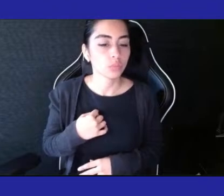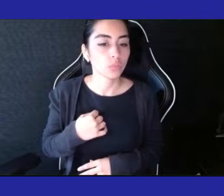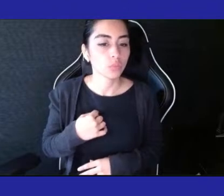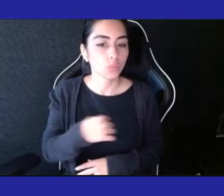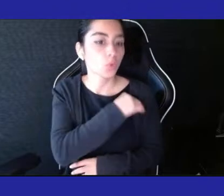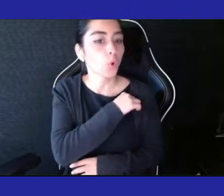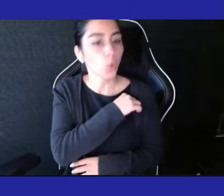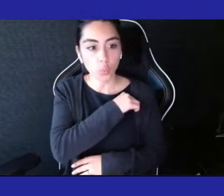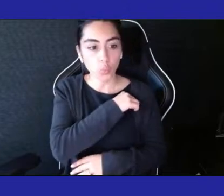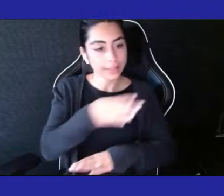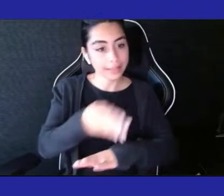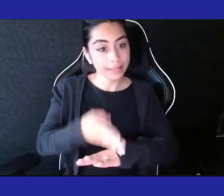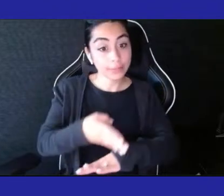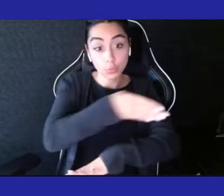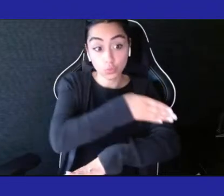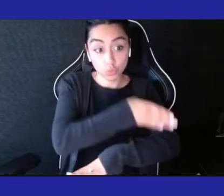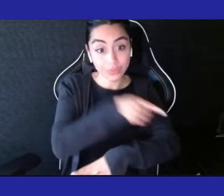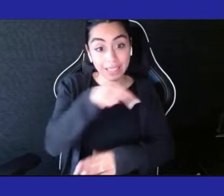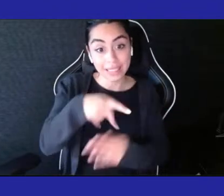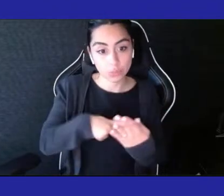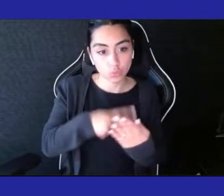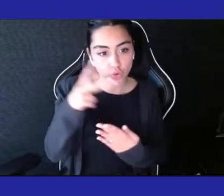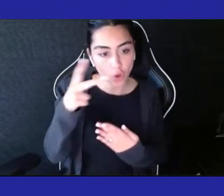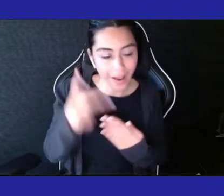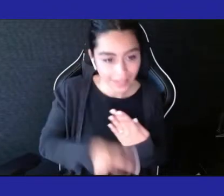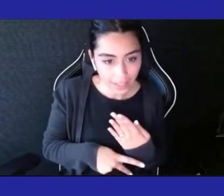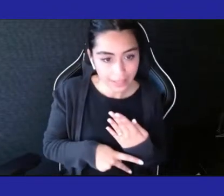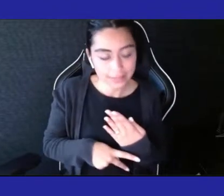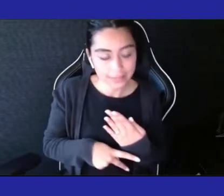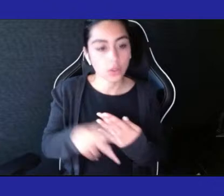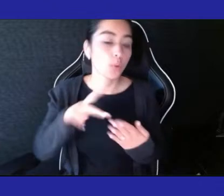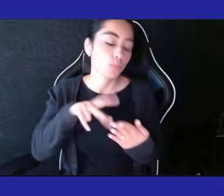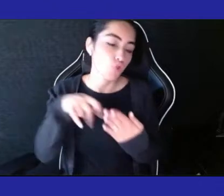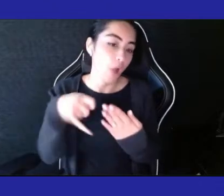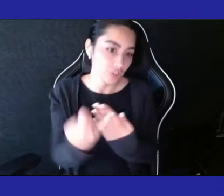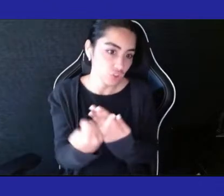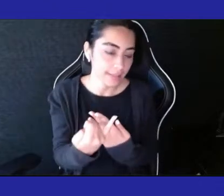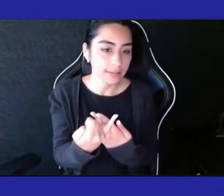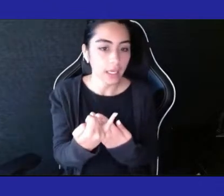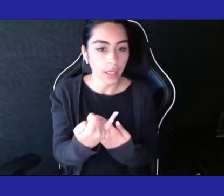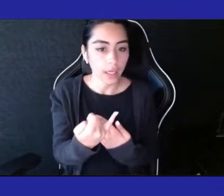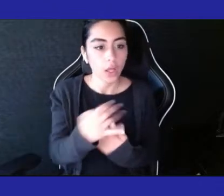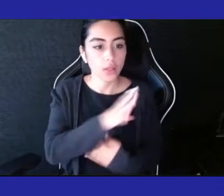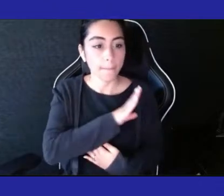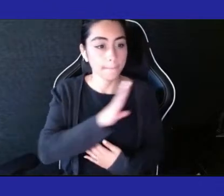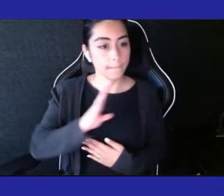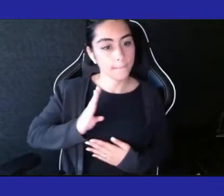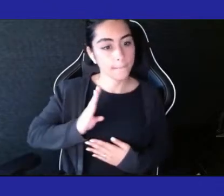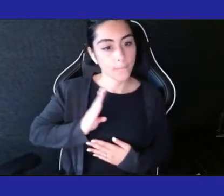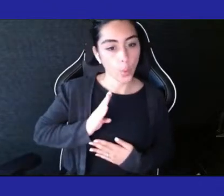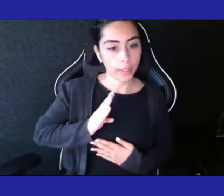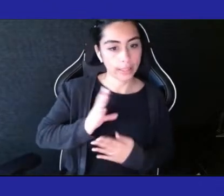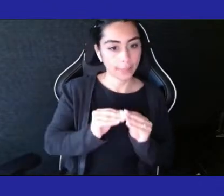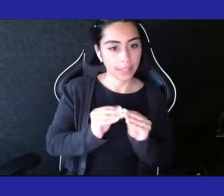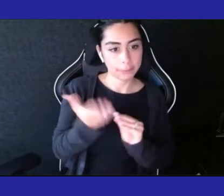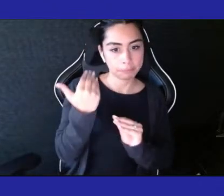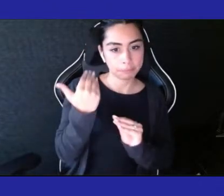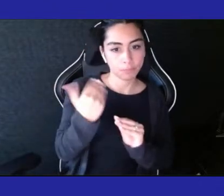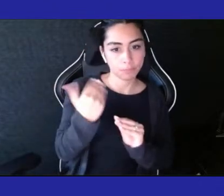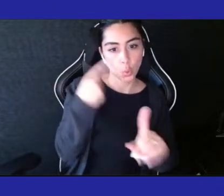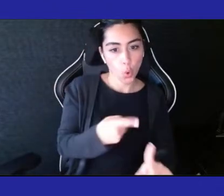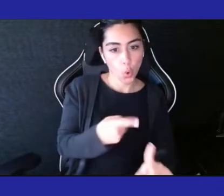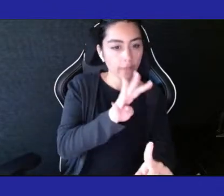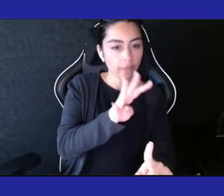projects, especially the ones that come to our QAPI board meeting. The goal was to have 40, and for October through